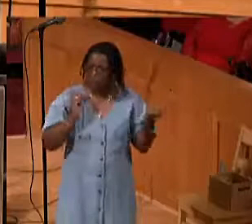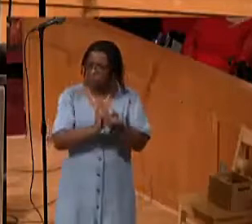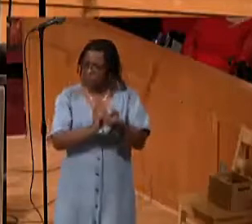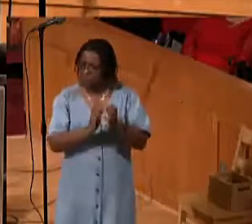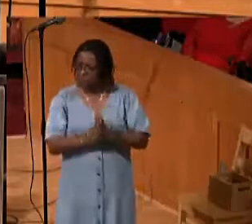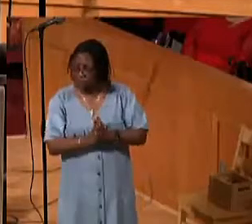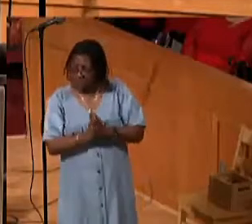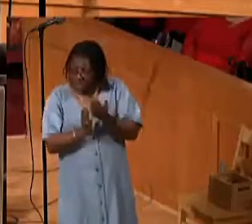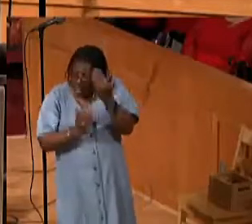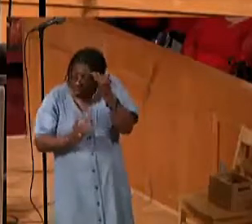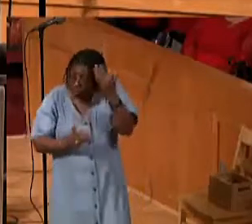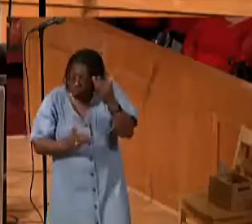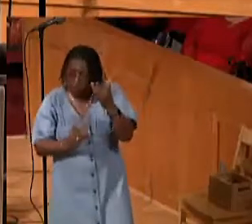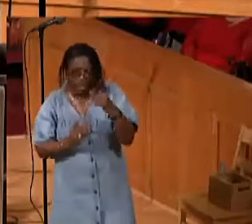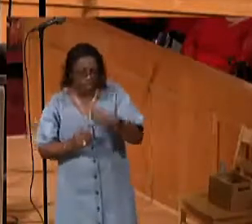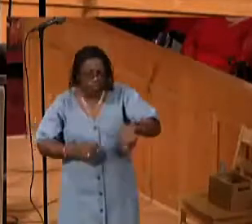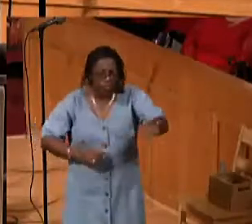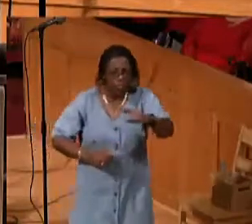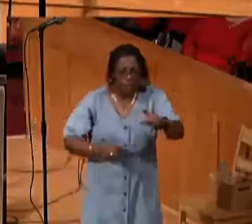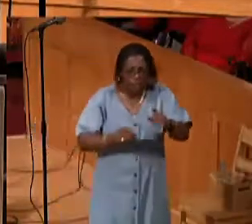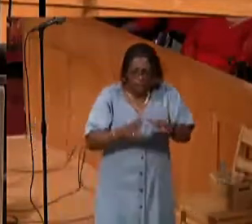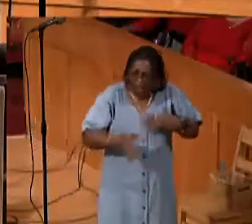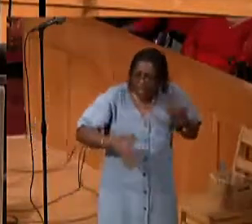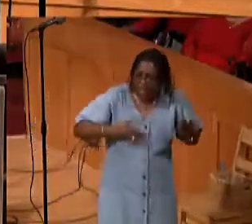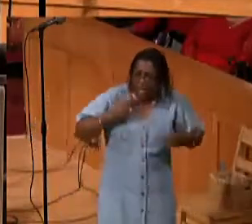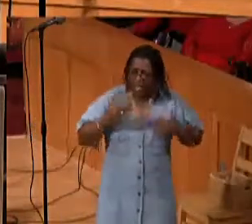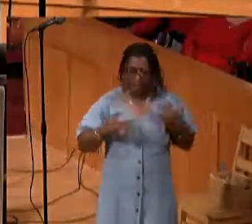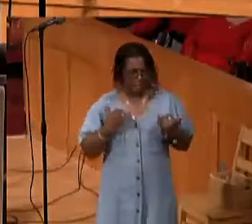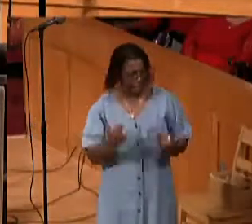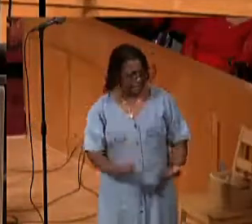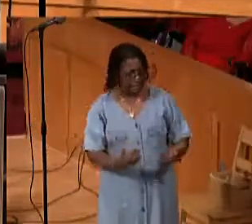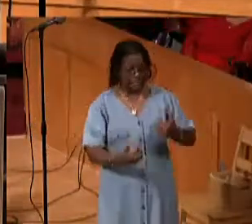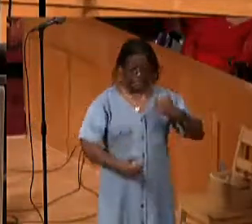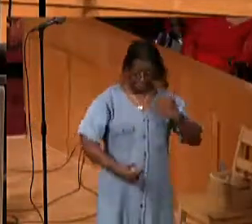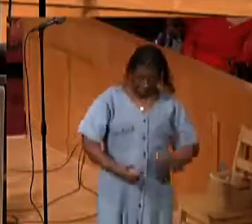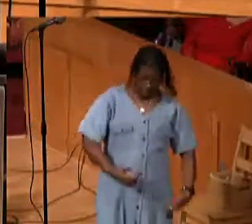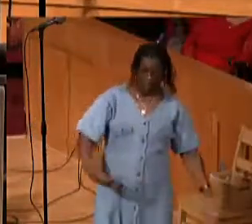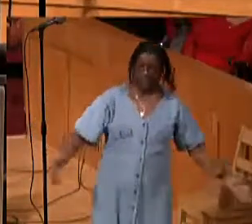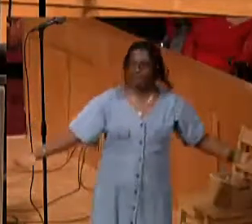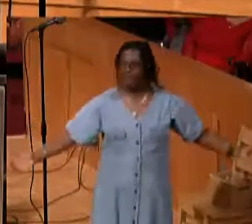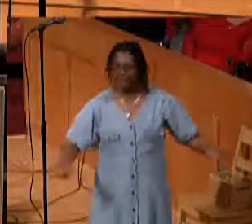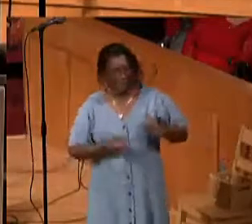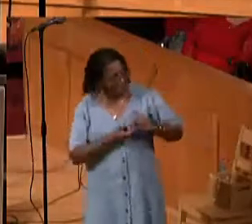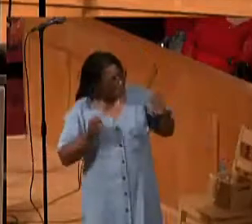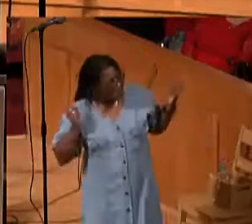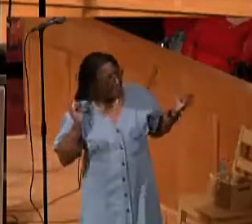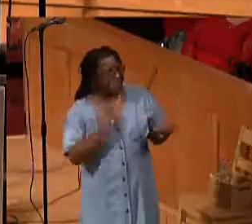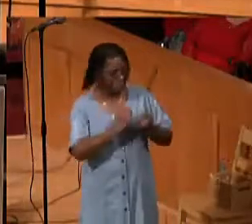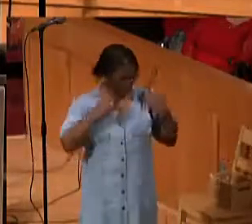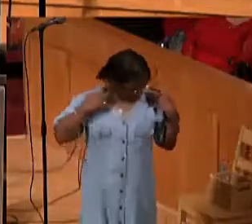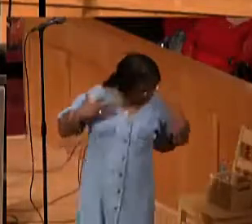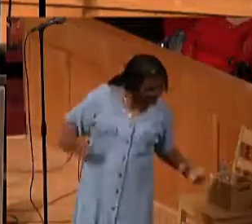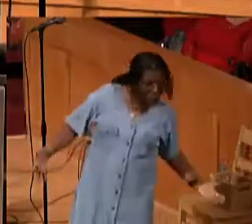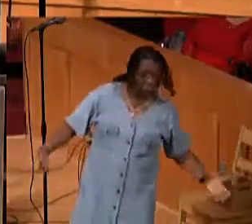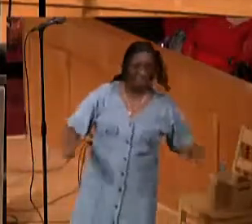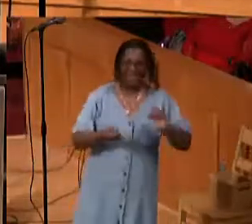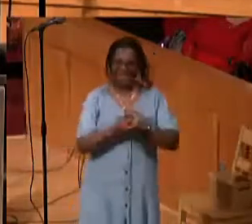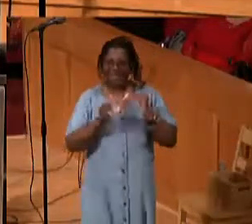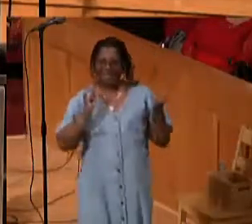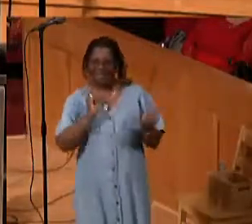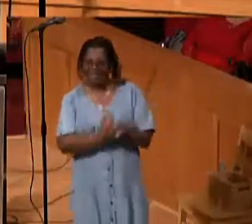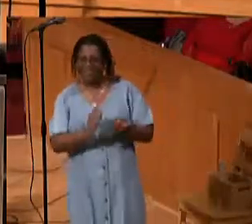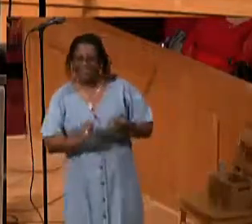know about you, but I'm glad today that I've been changed. I said I've been changed.